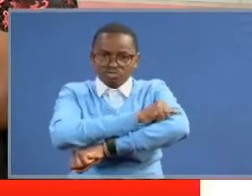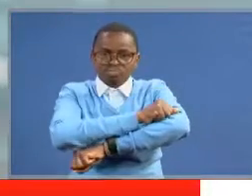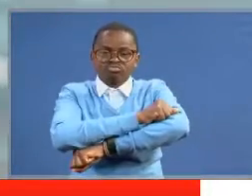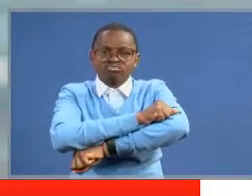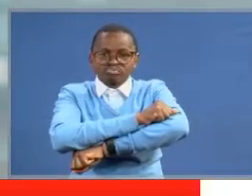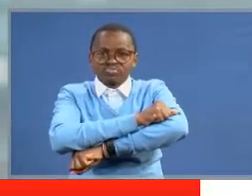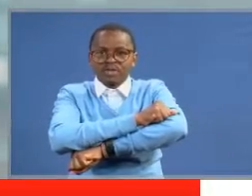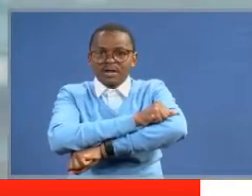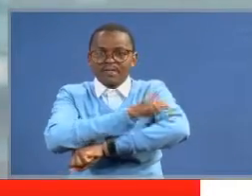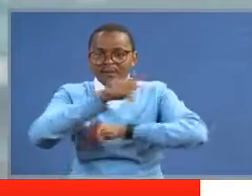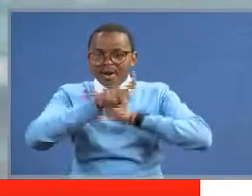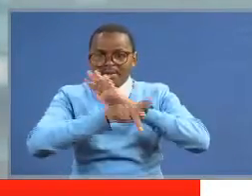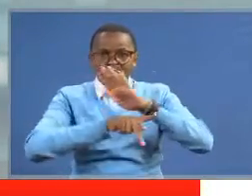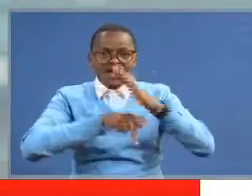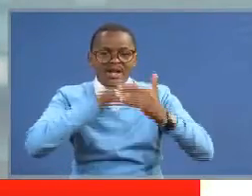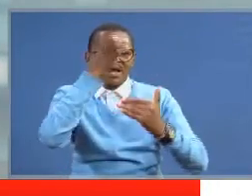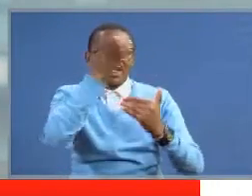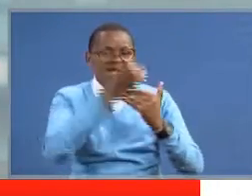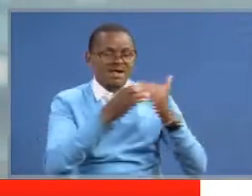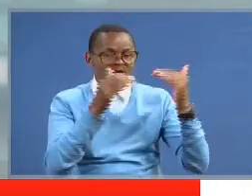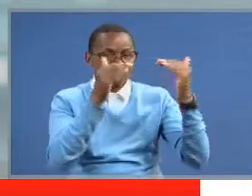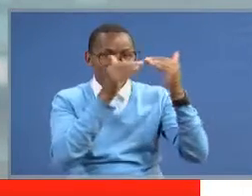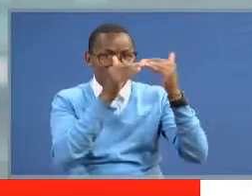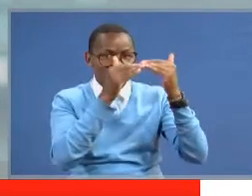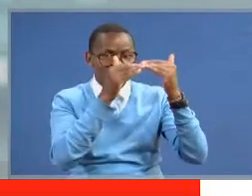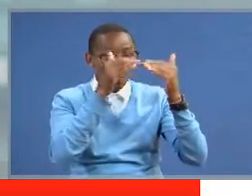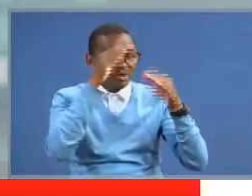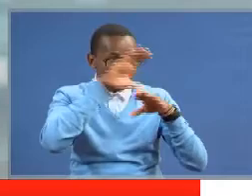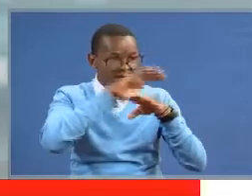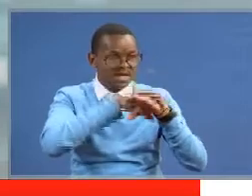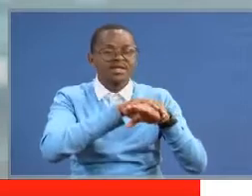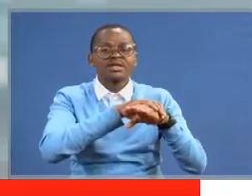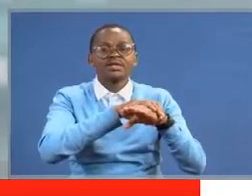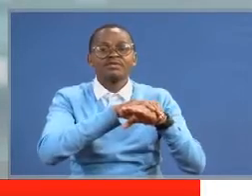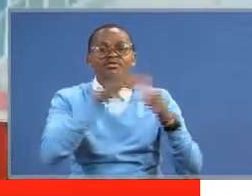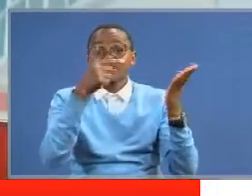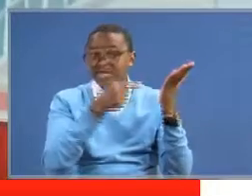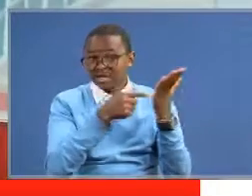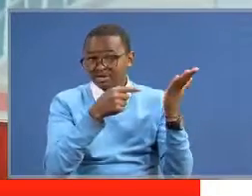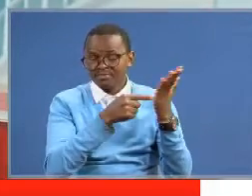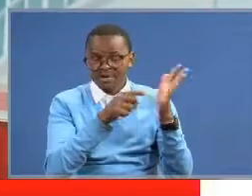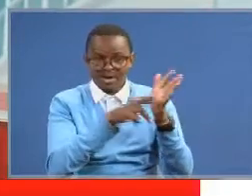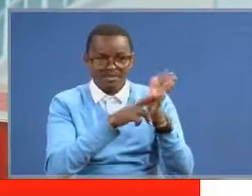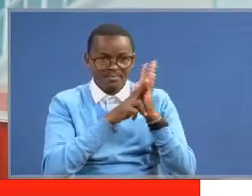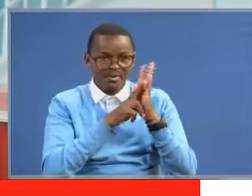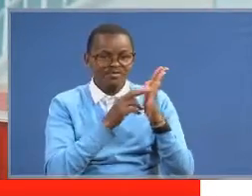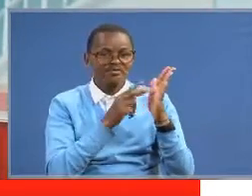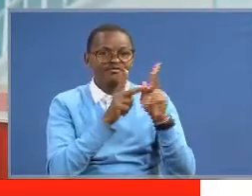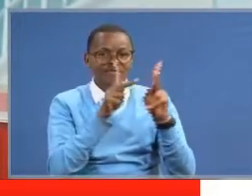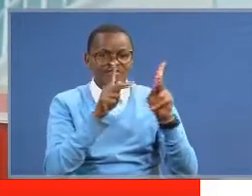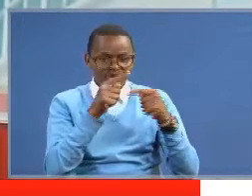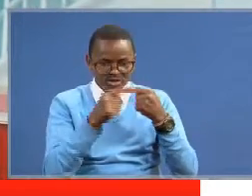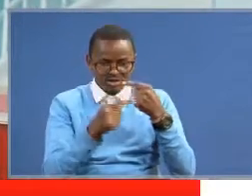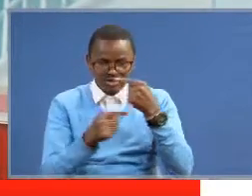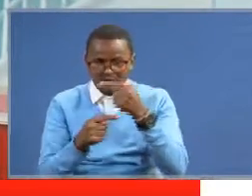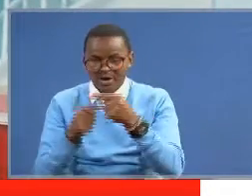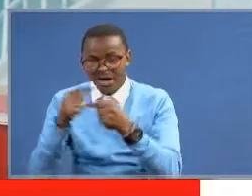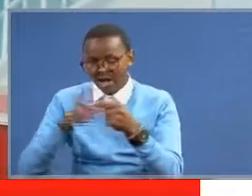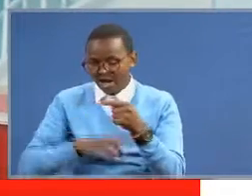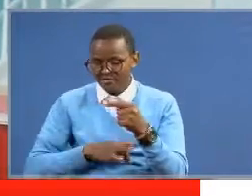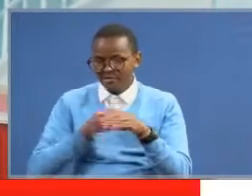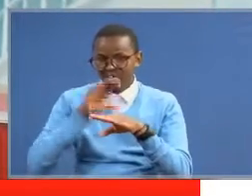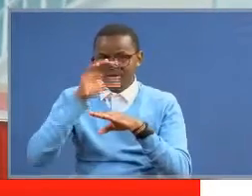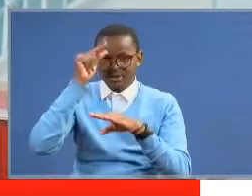some point it ends at a specific level, and then you find that with technology requires it to be very continuous. Yes. I feel that